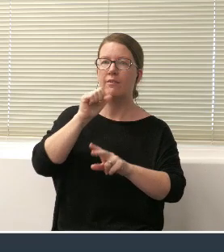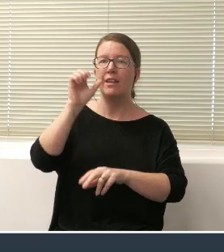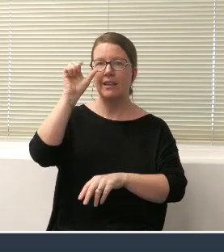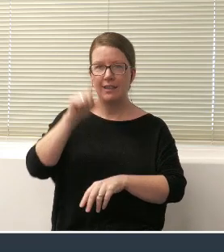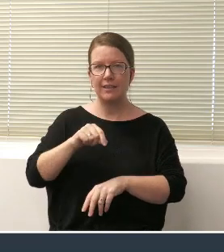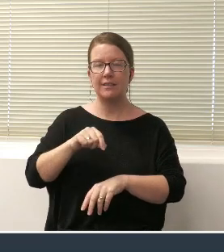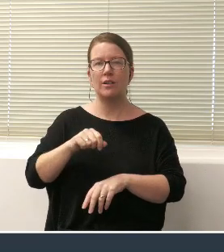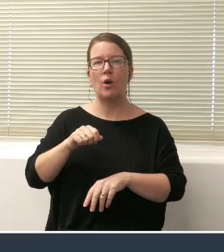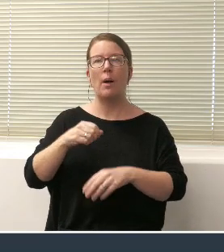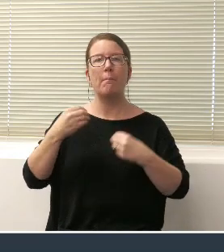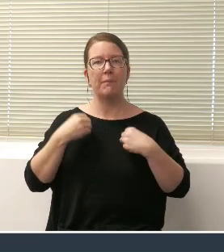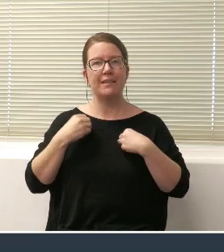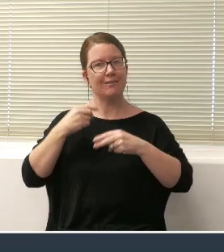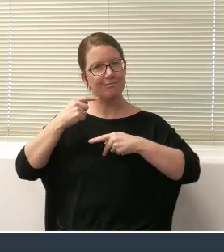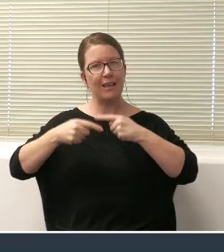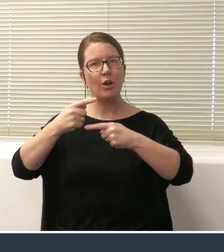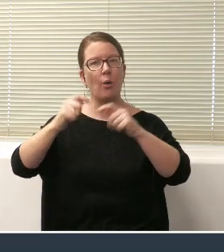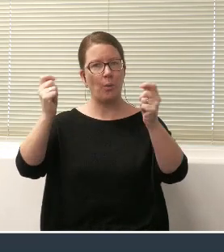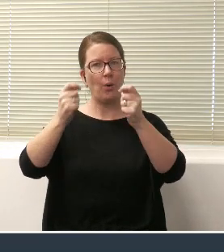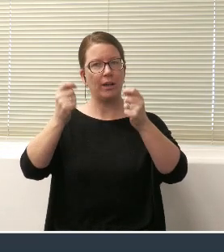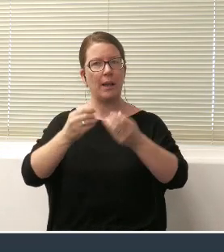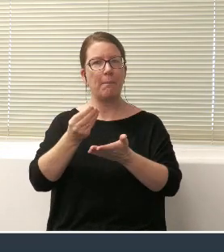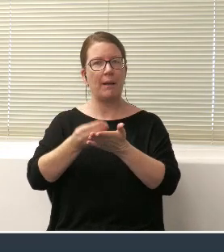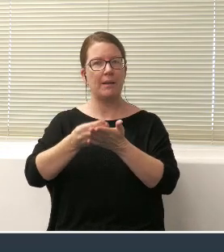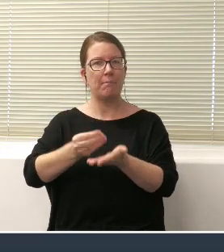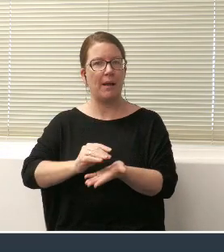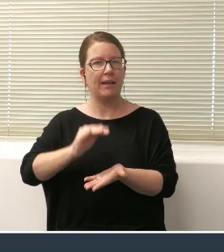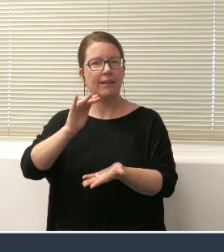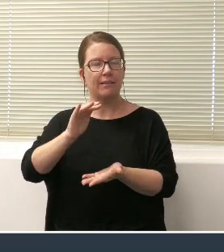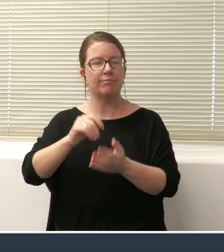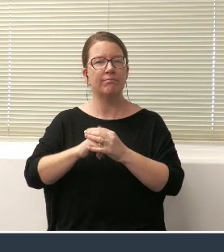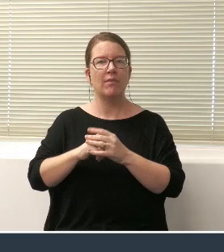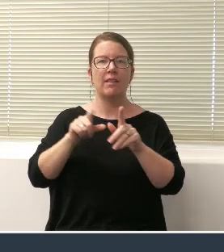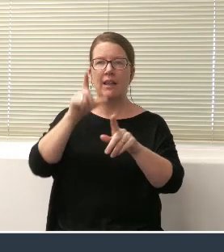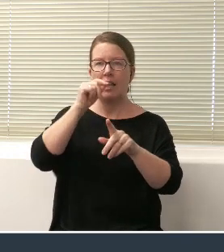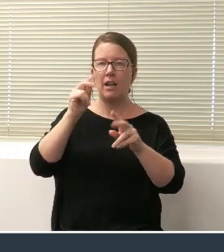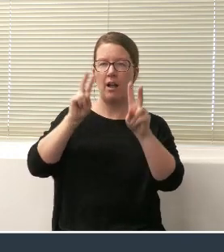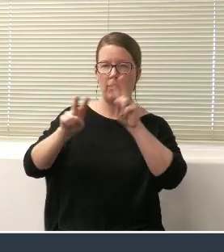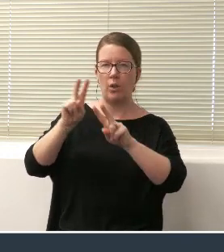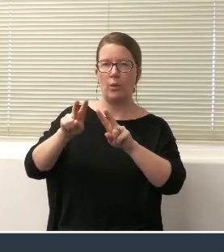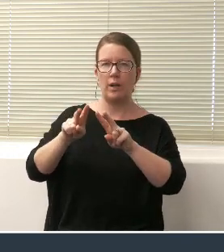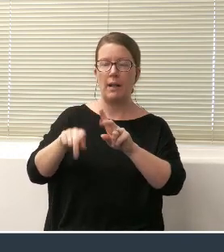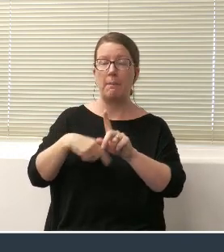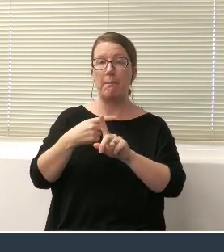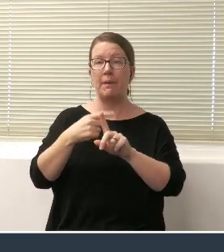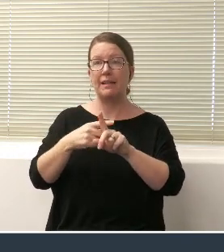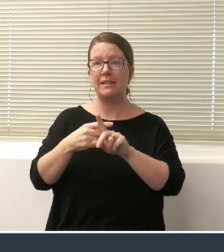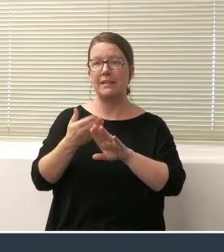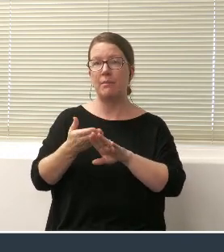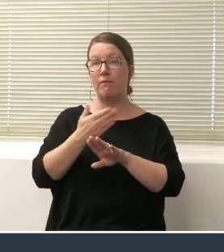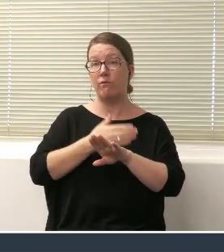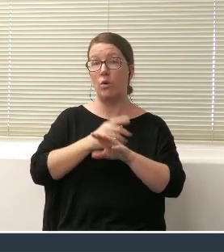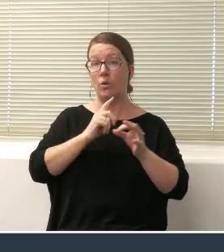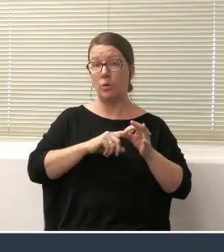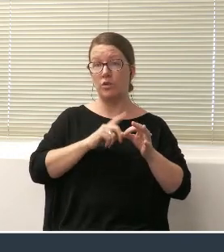business, which is what this gives them the opportunity to do. And then again, as discussed previously with Councillor Price's question,